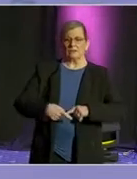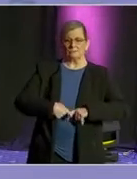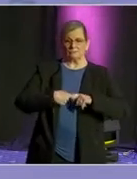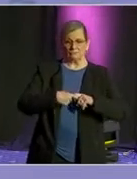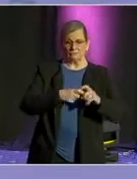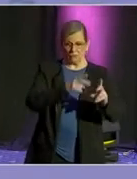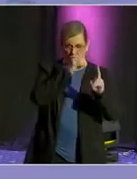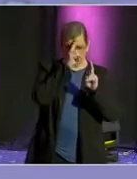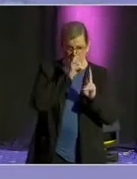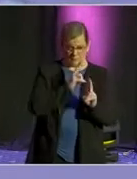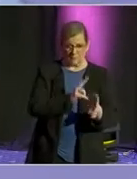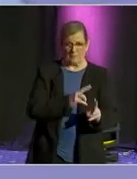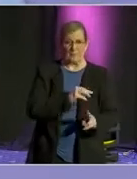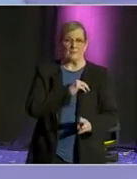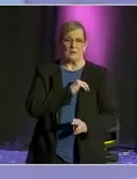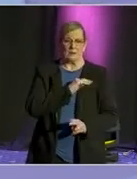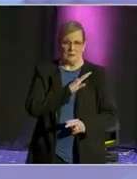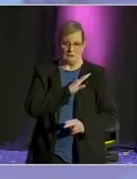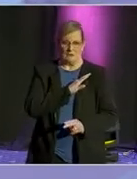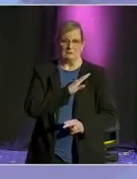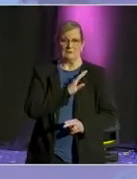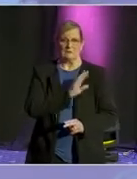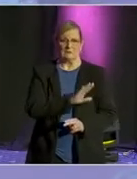entire family at this time.